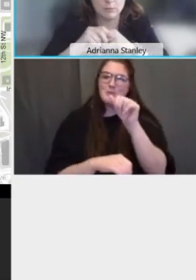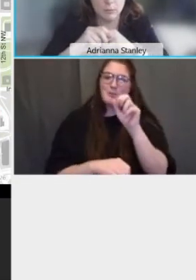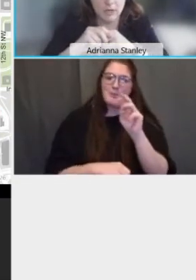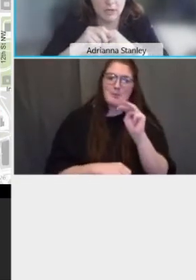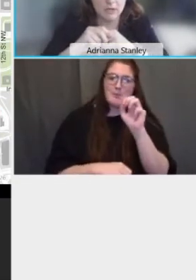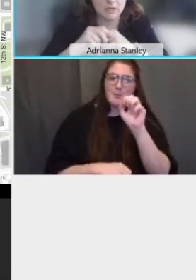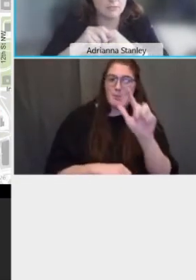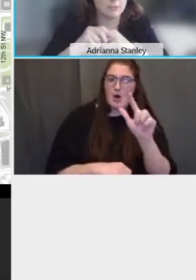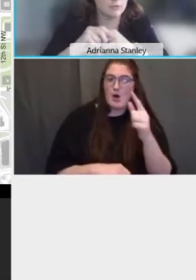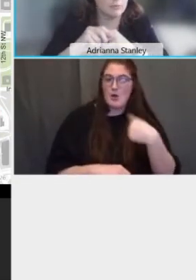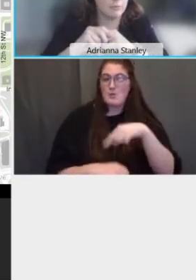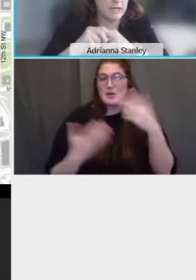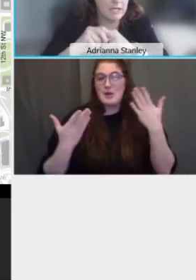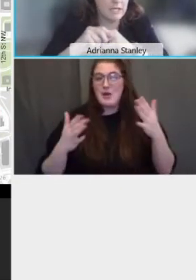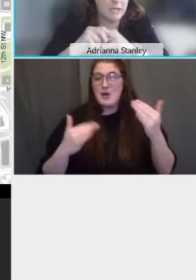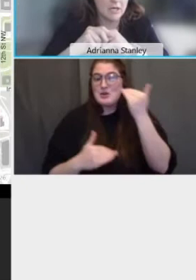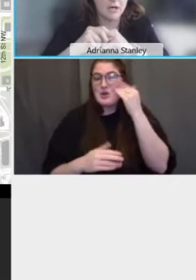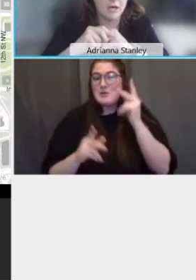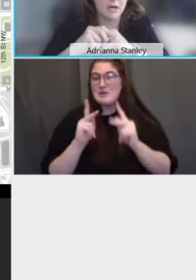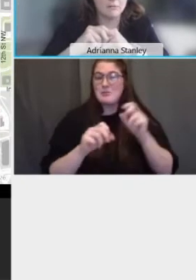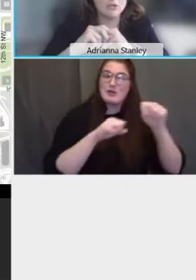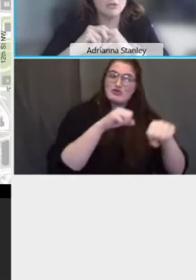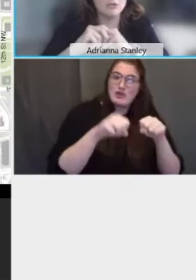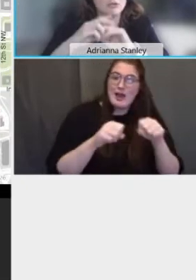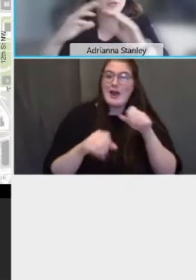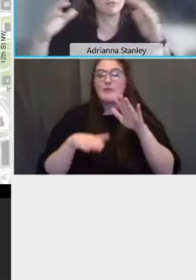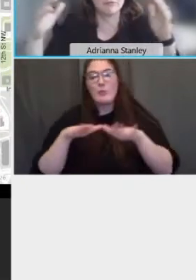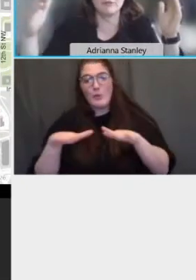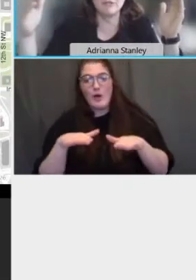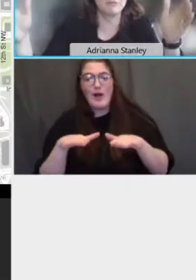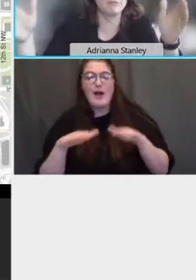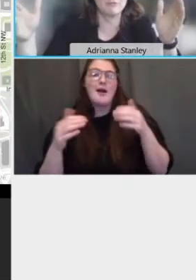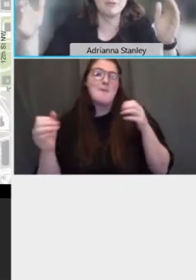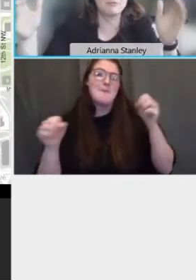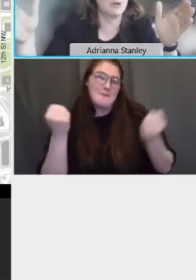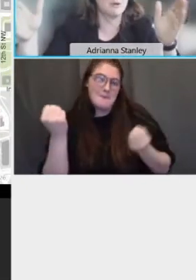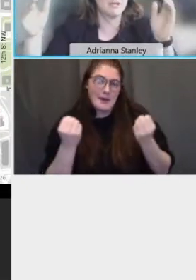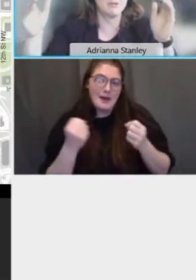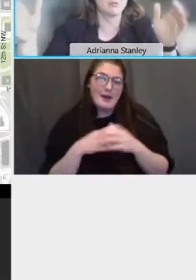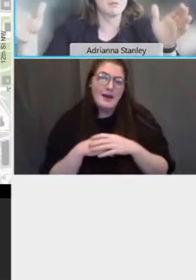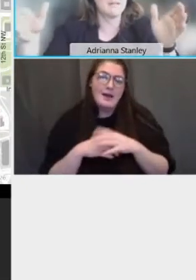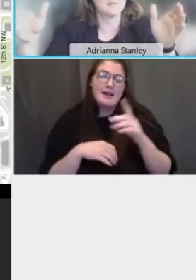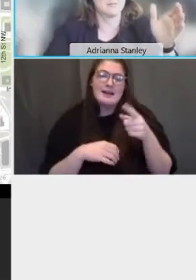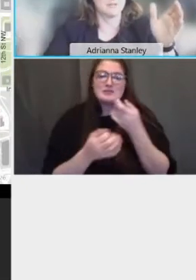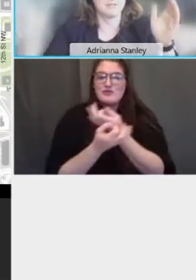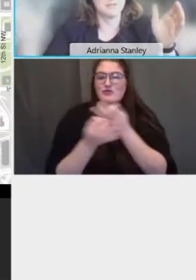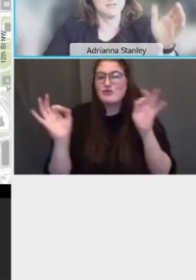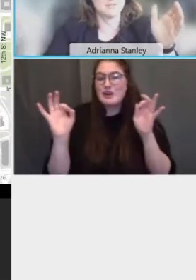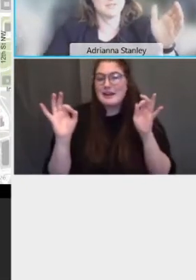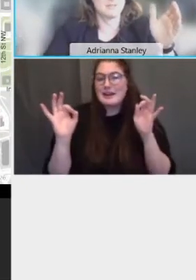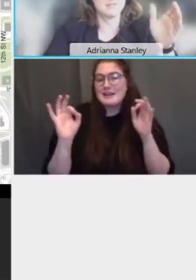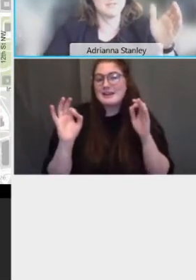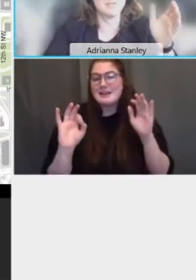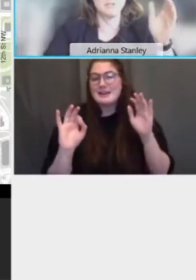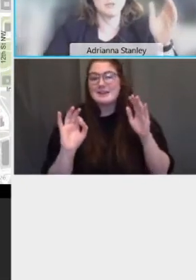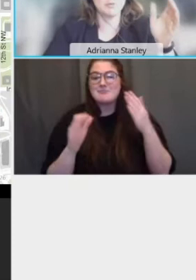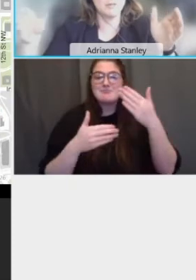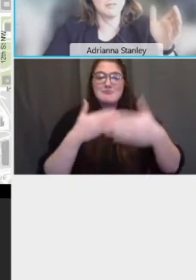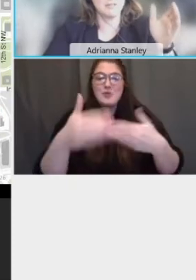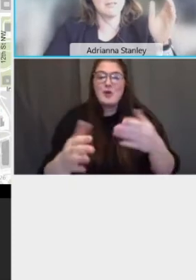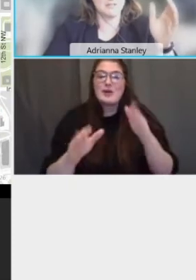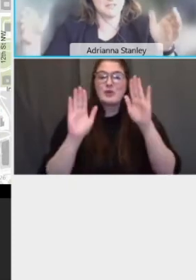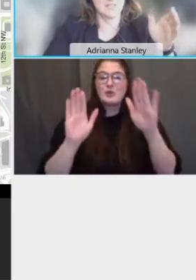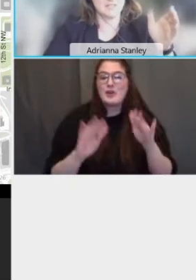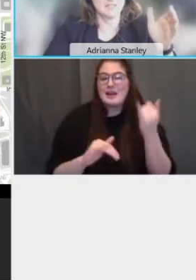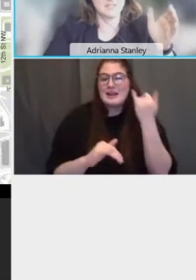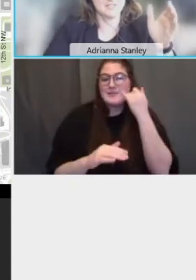as people who walk, as people who bike, it's free flowing and great when you're in those spaces